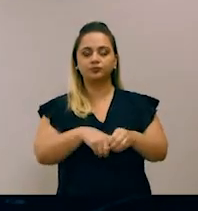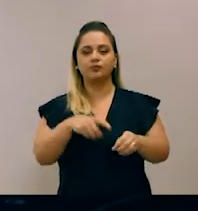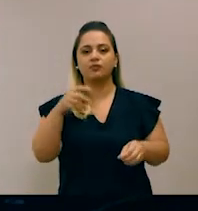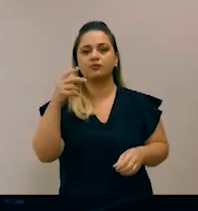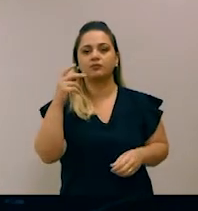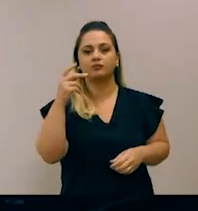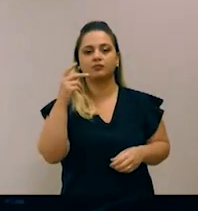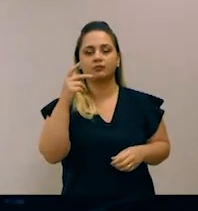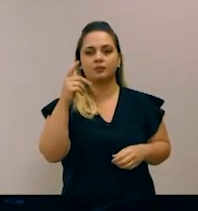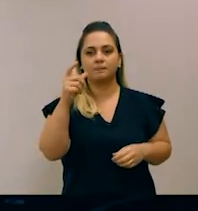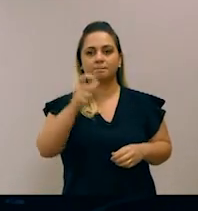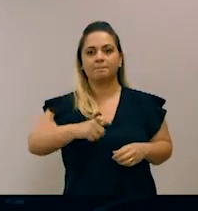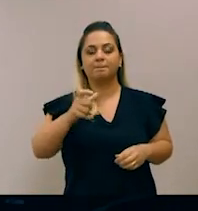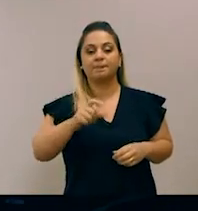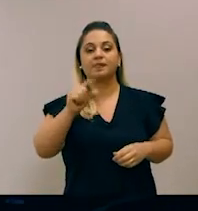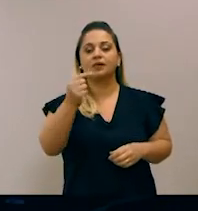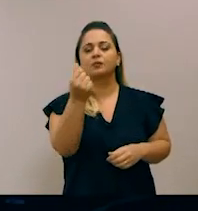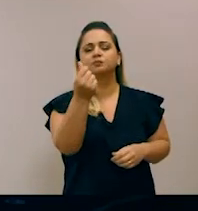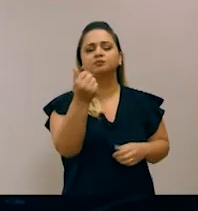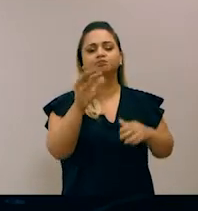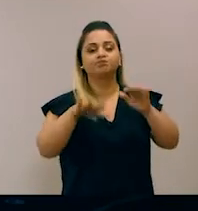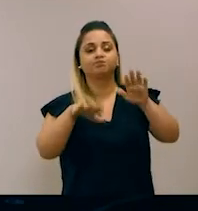returns to them the